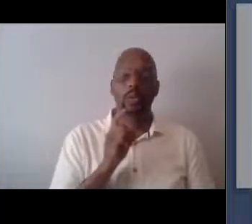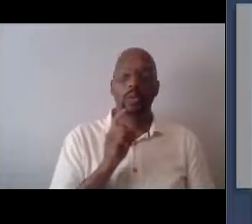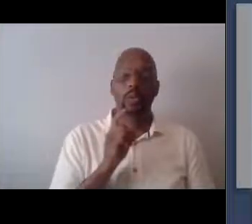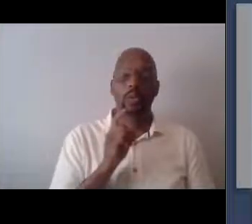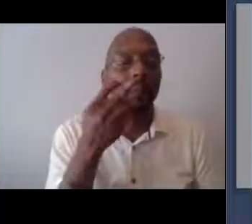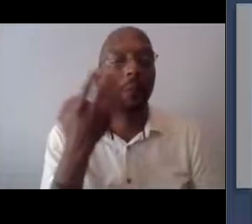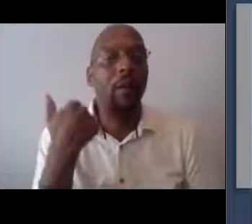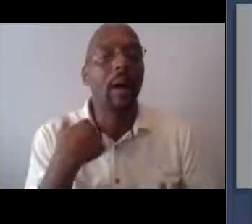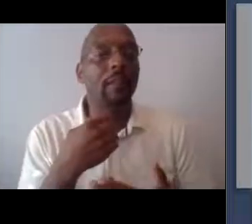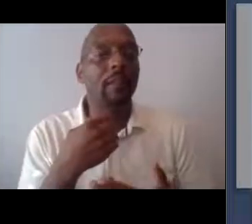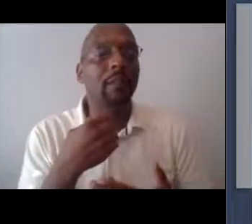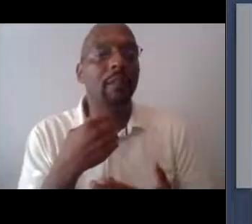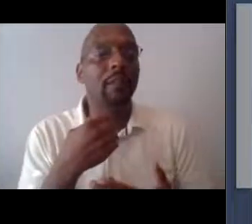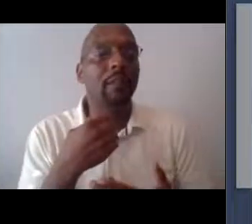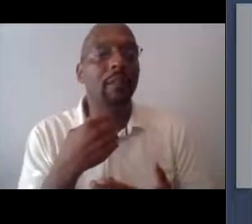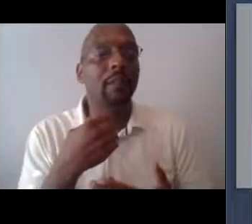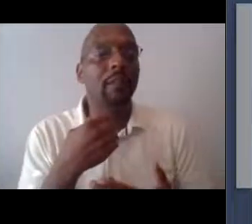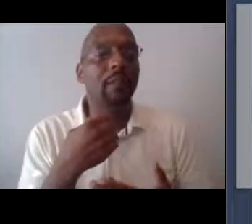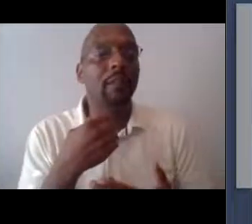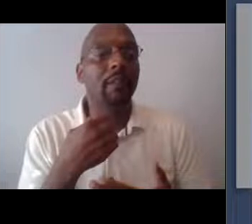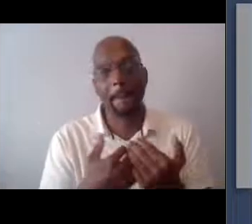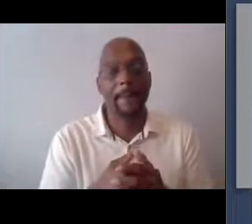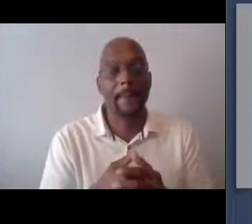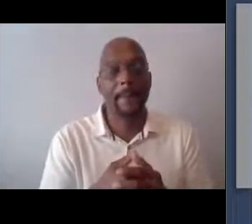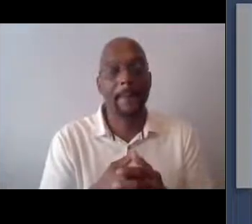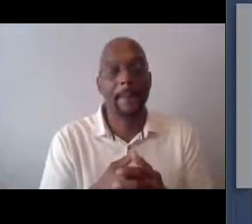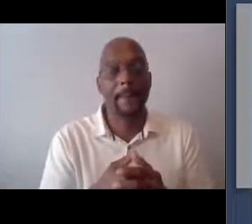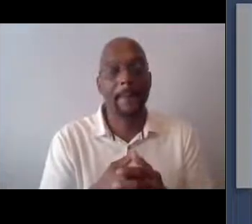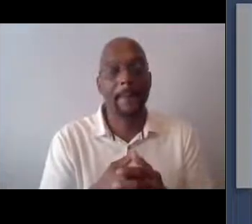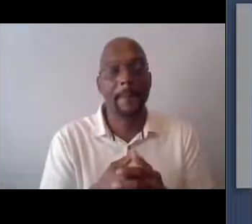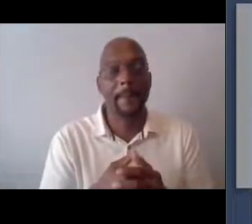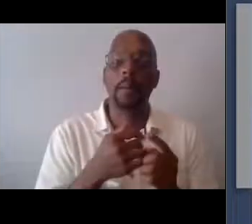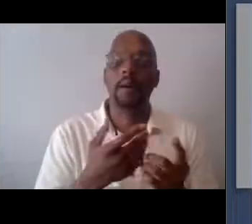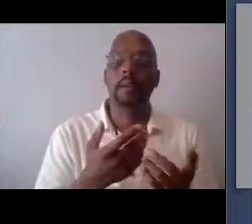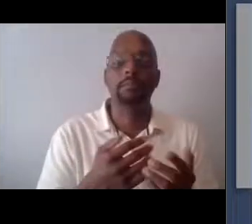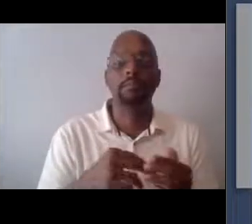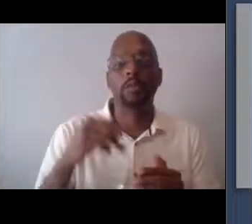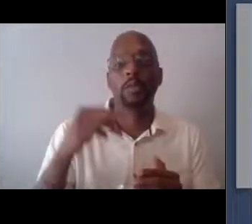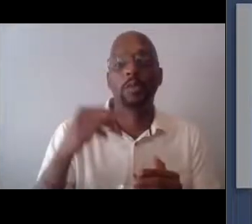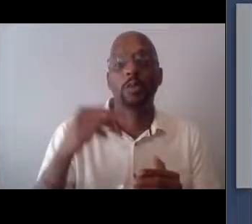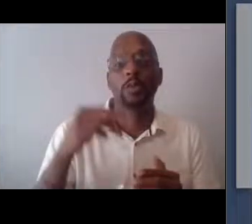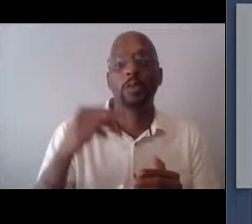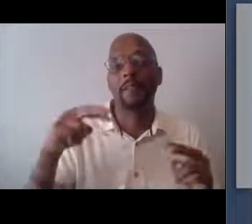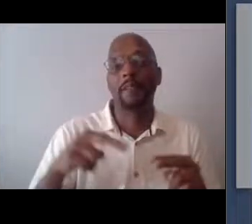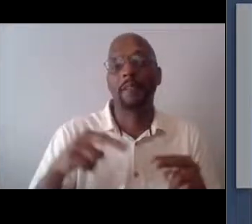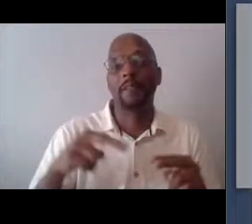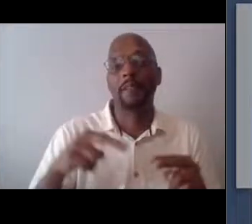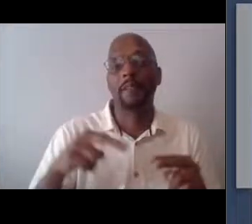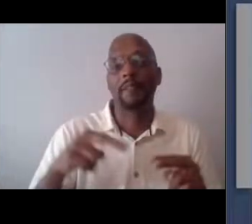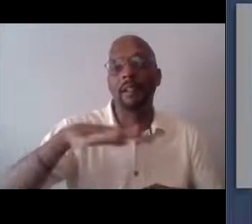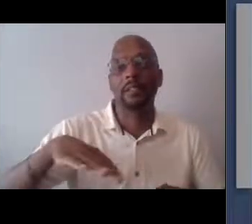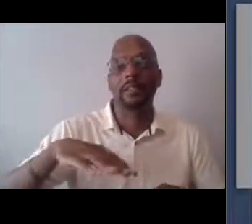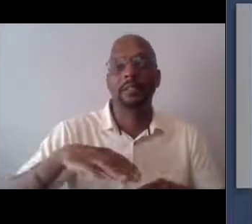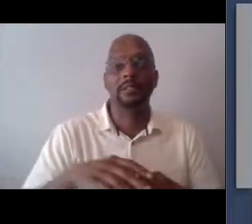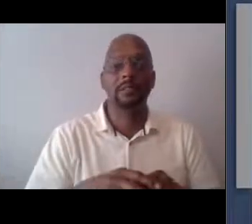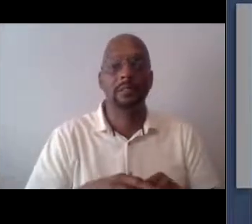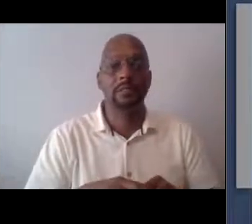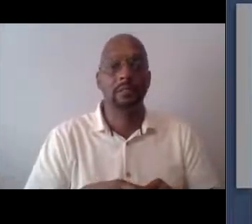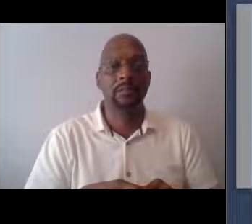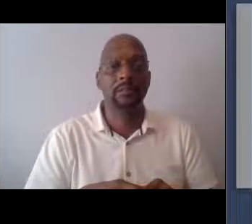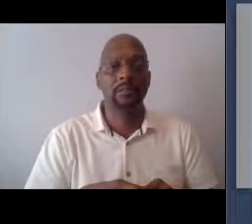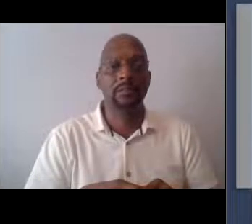had brought up the issue about the northern San Joaquin Valley, and I looked it up here again, and you still have Alpine County,